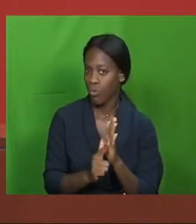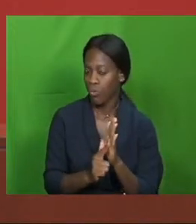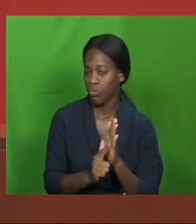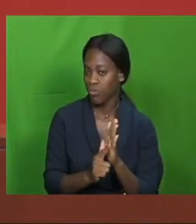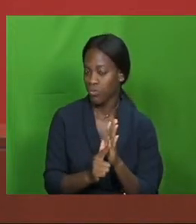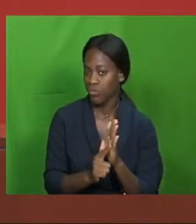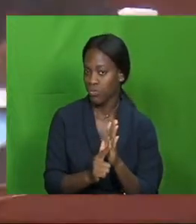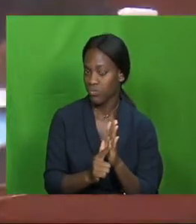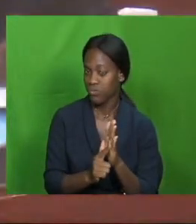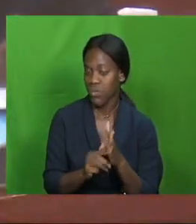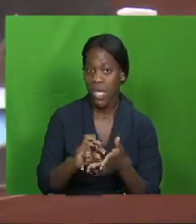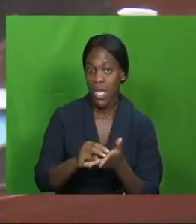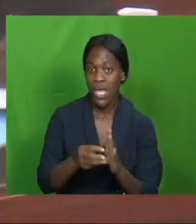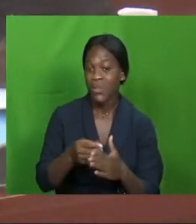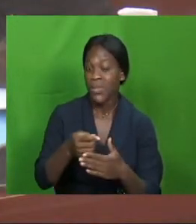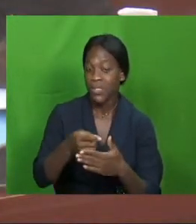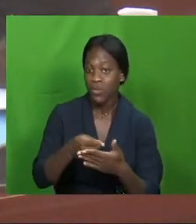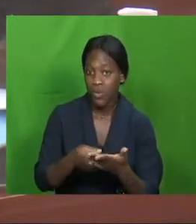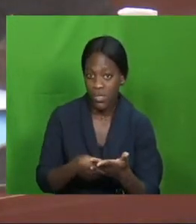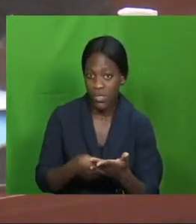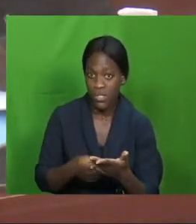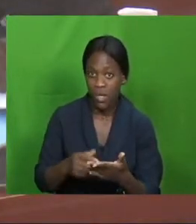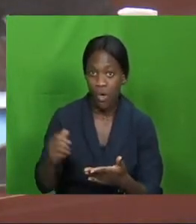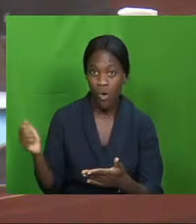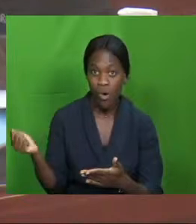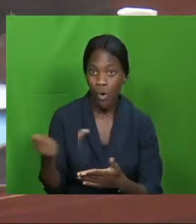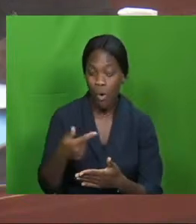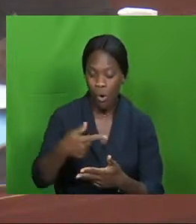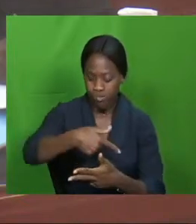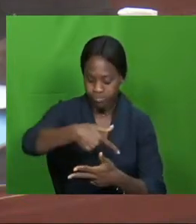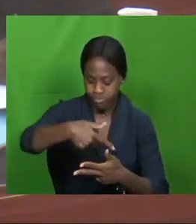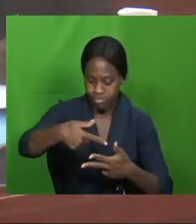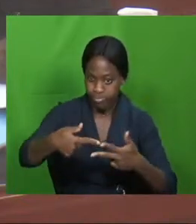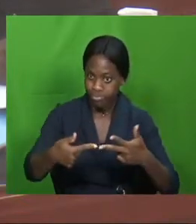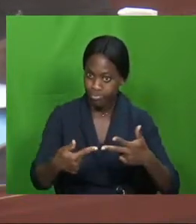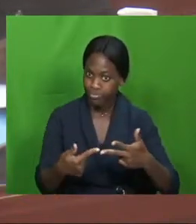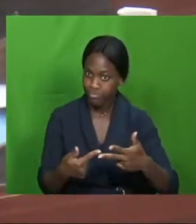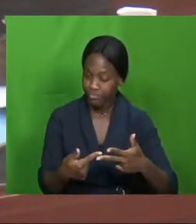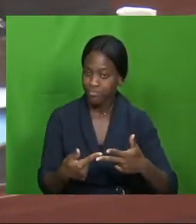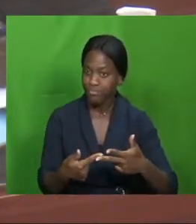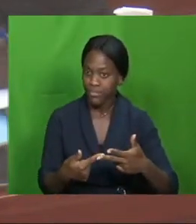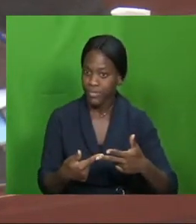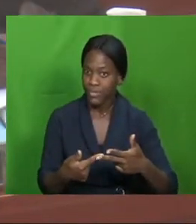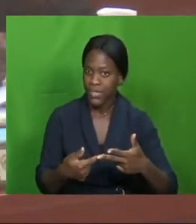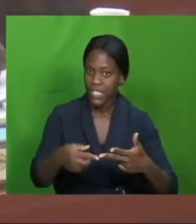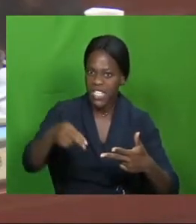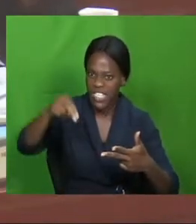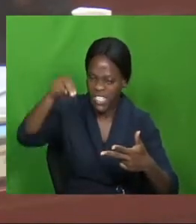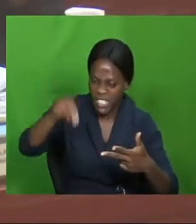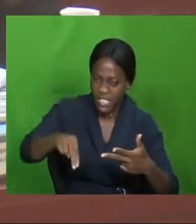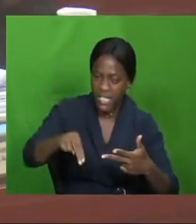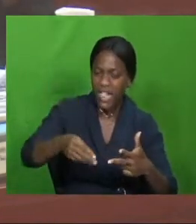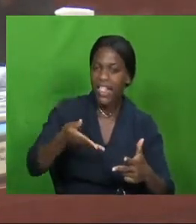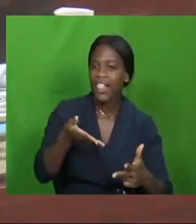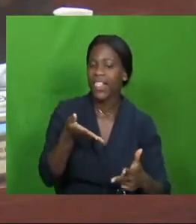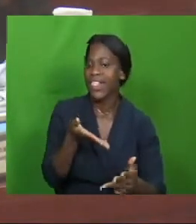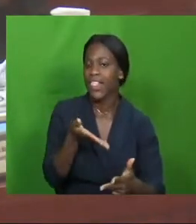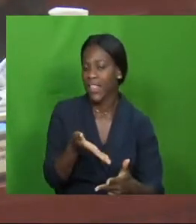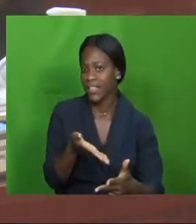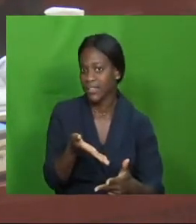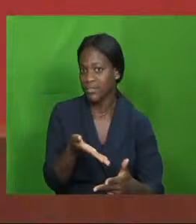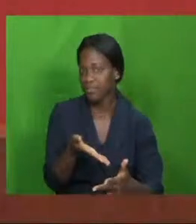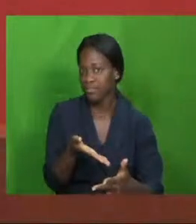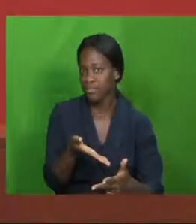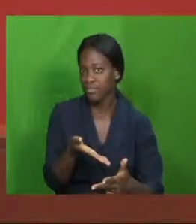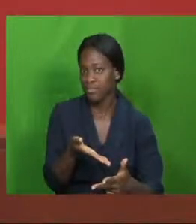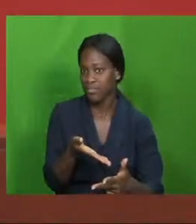This means all 3 events must be established for